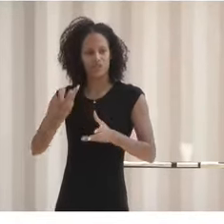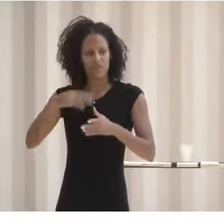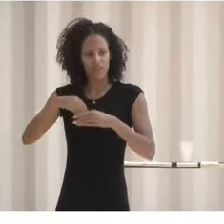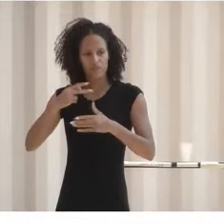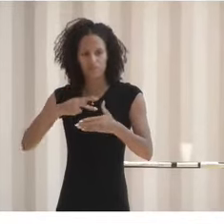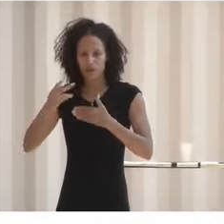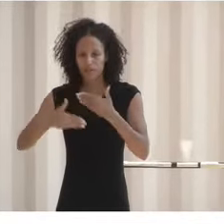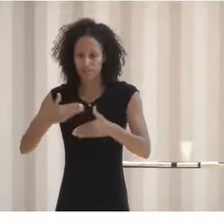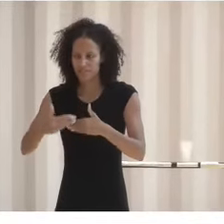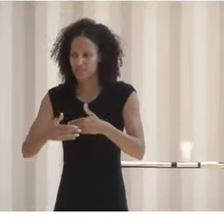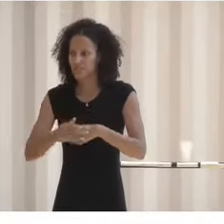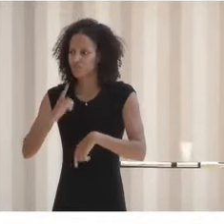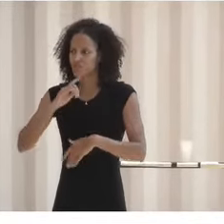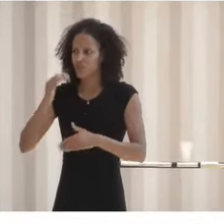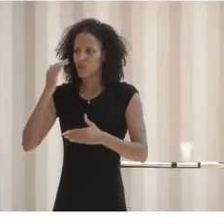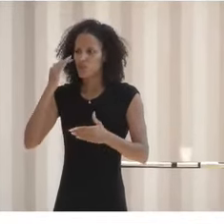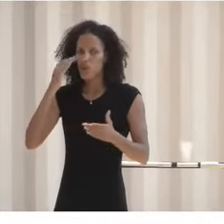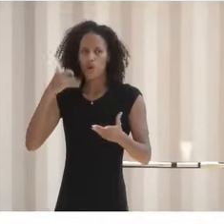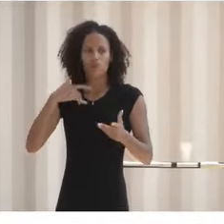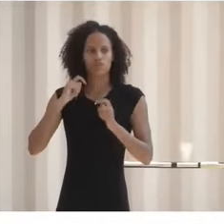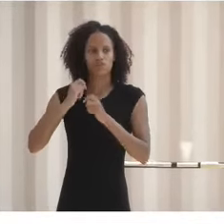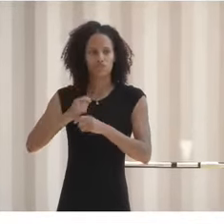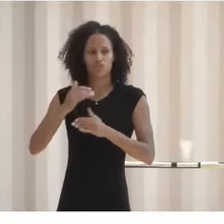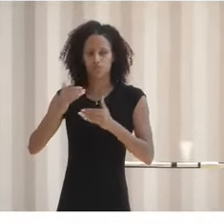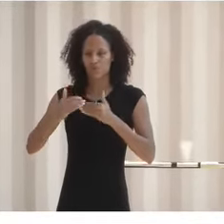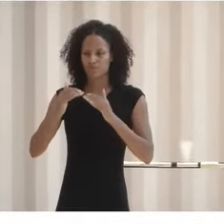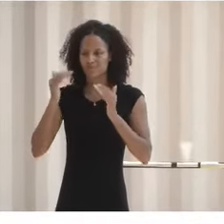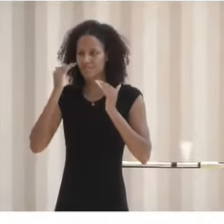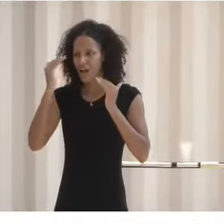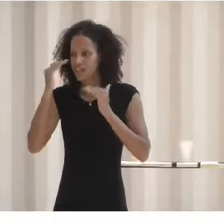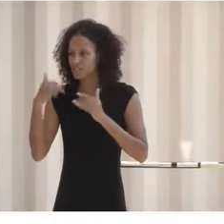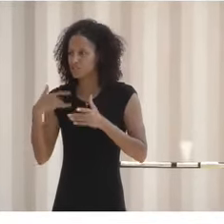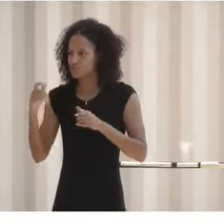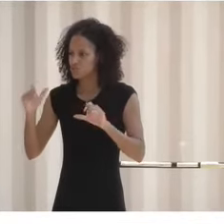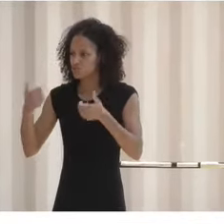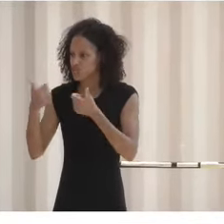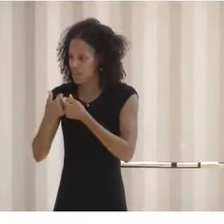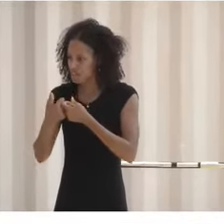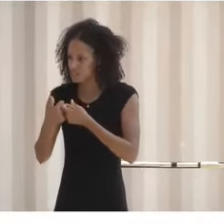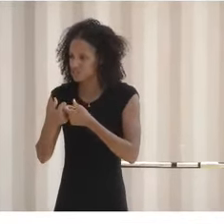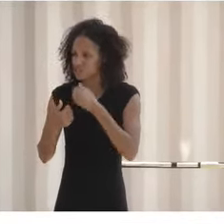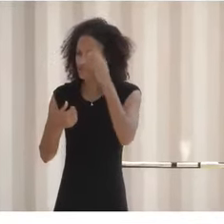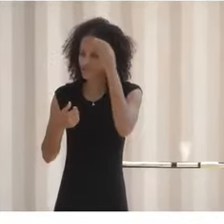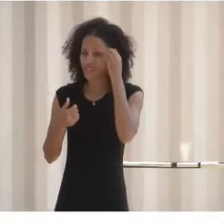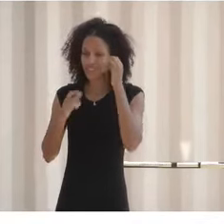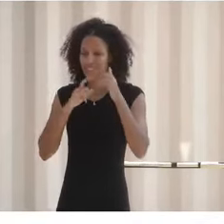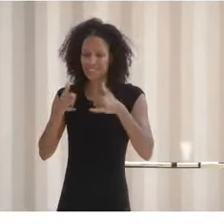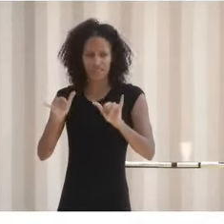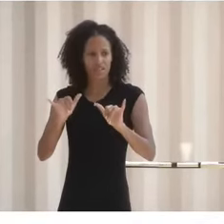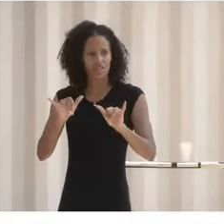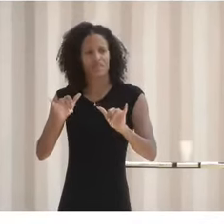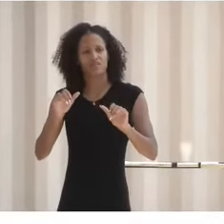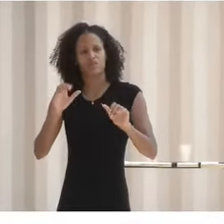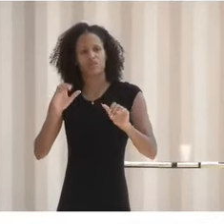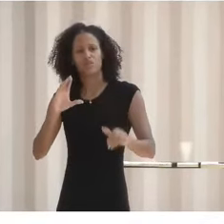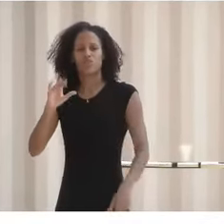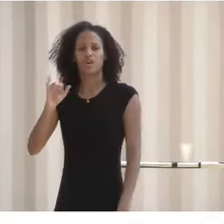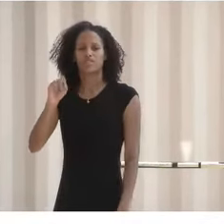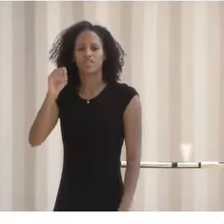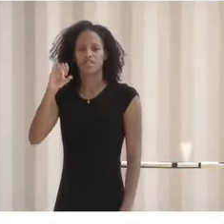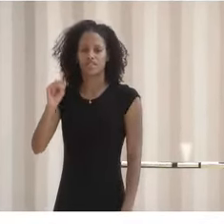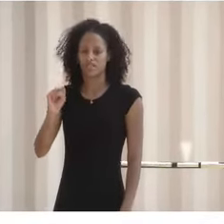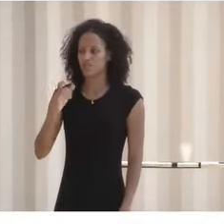the abundance of traditional knowledge, its value and leadership in climate crisis, and model the abundance in how we develop